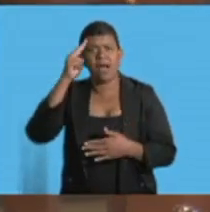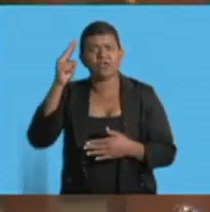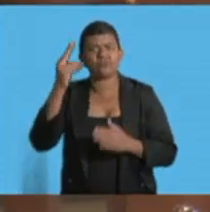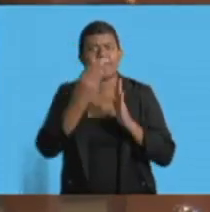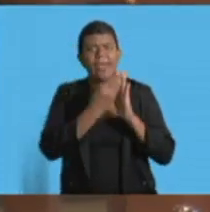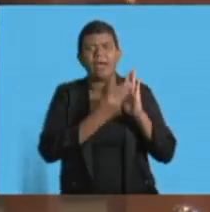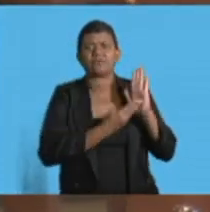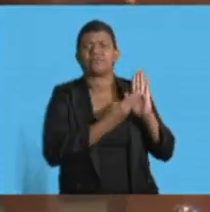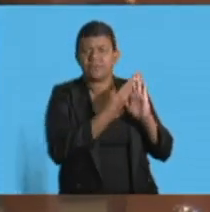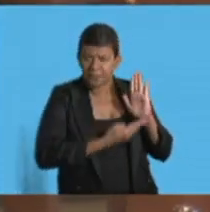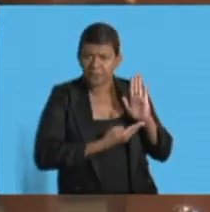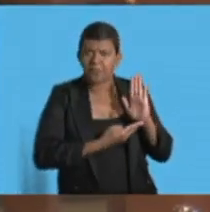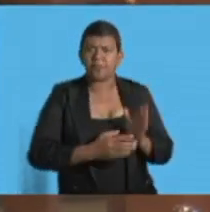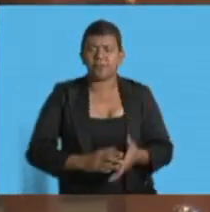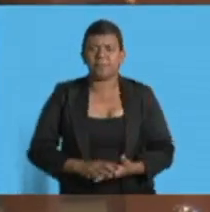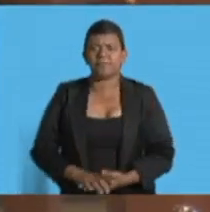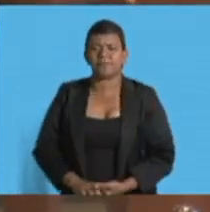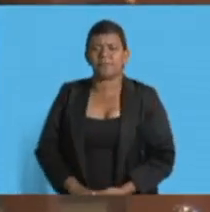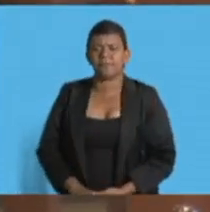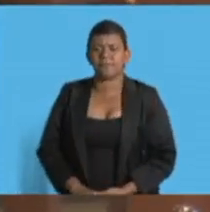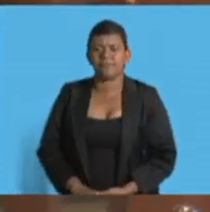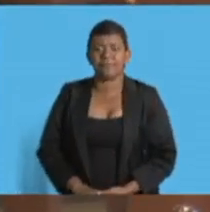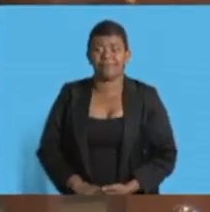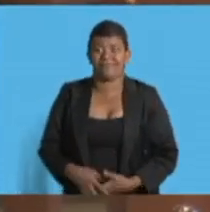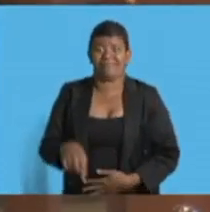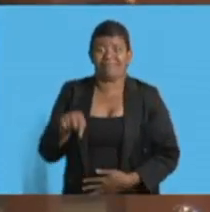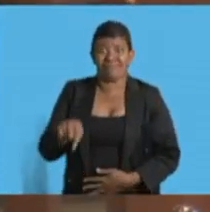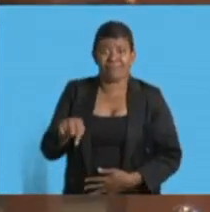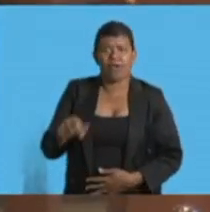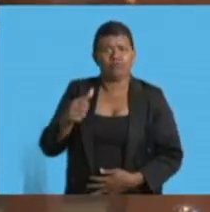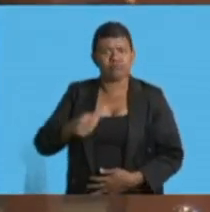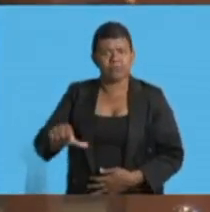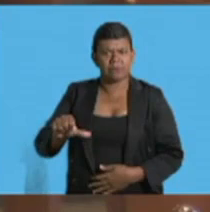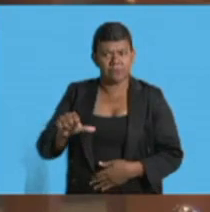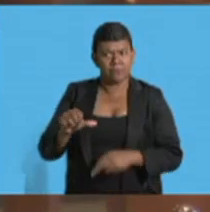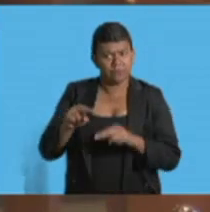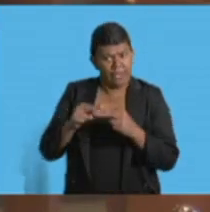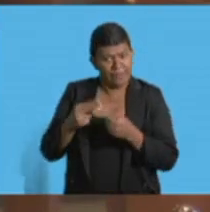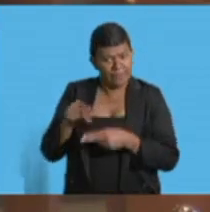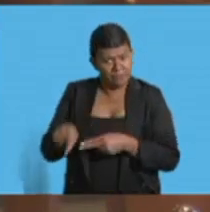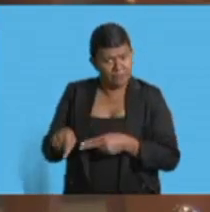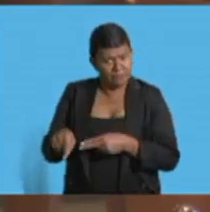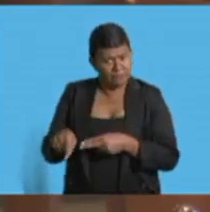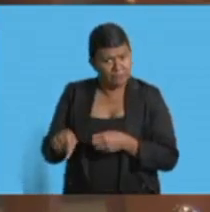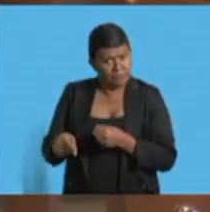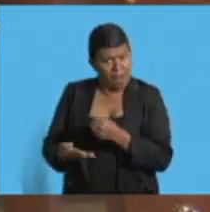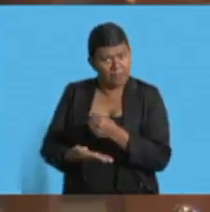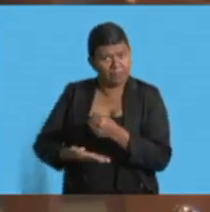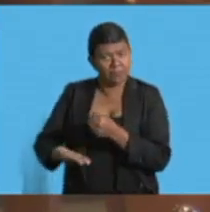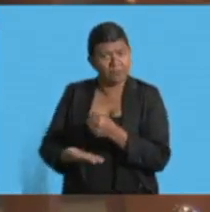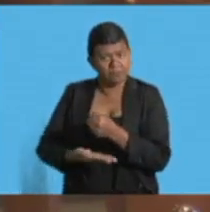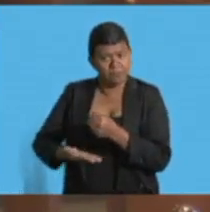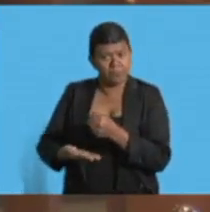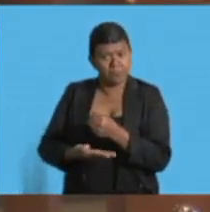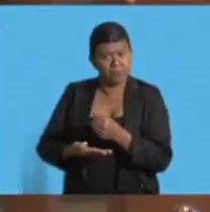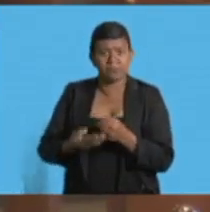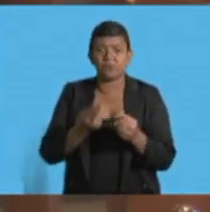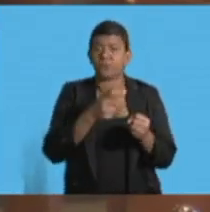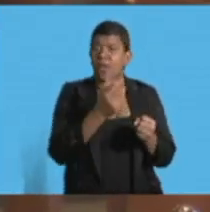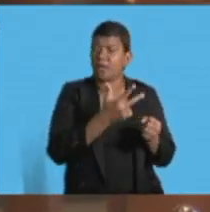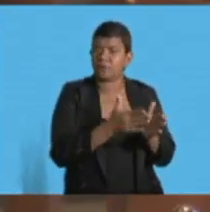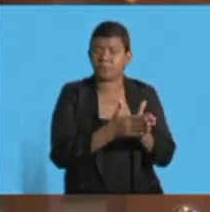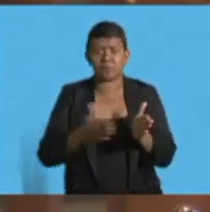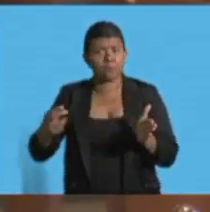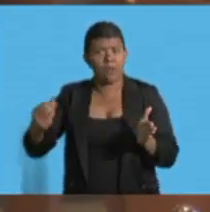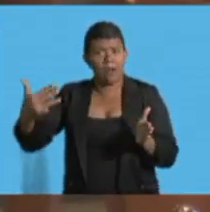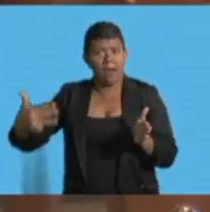Speaker, using the family as the base of the 2019 national budget is